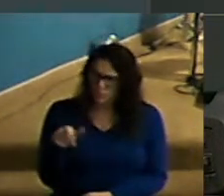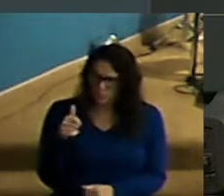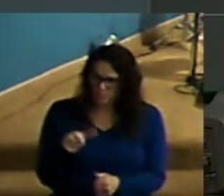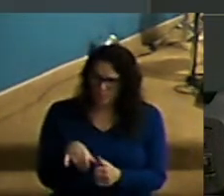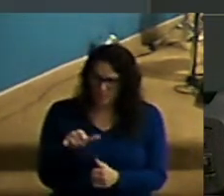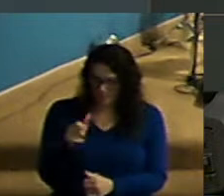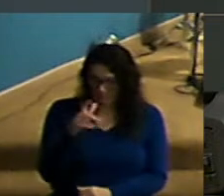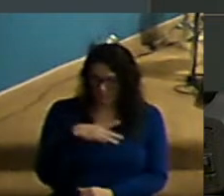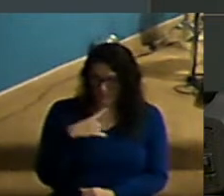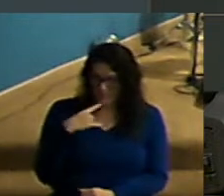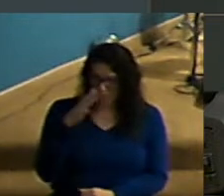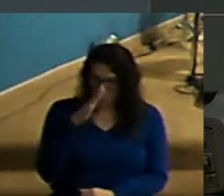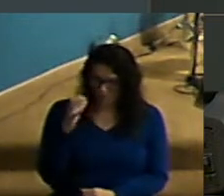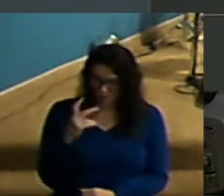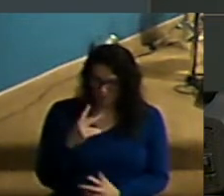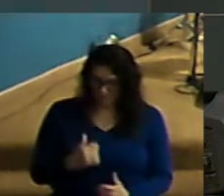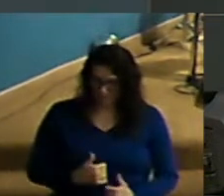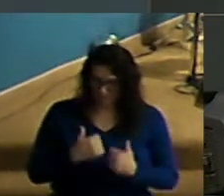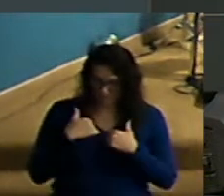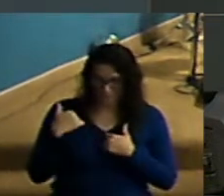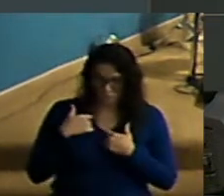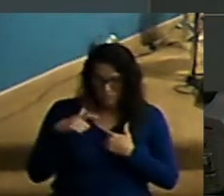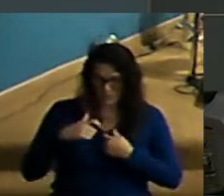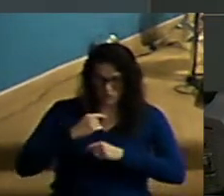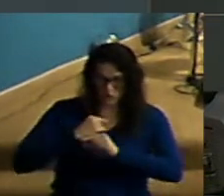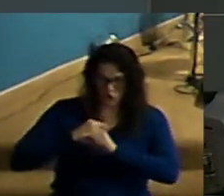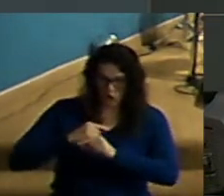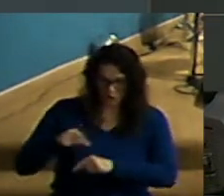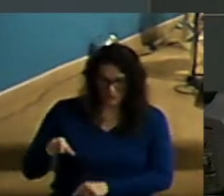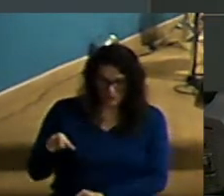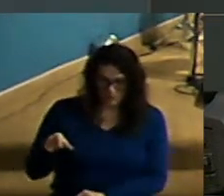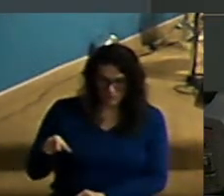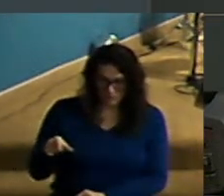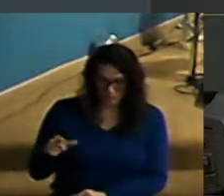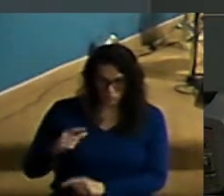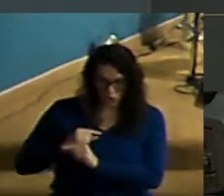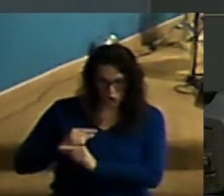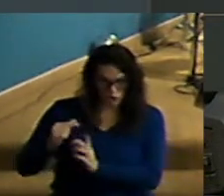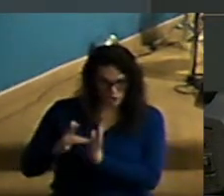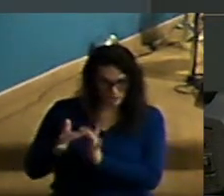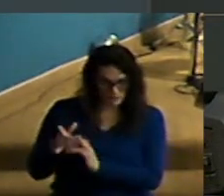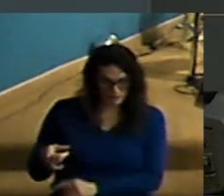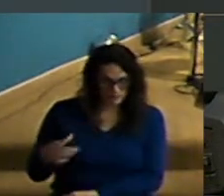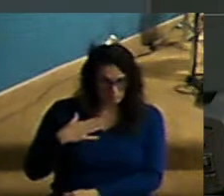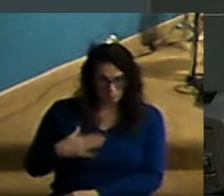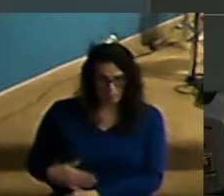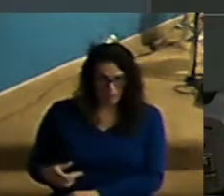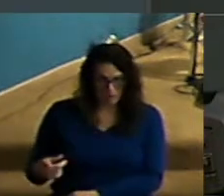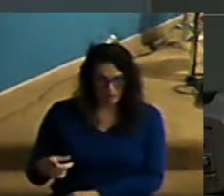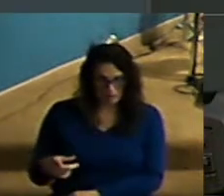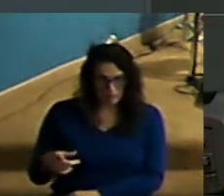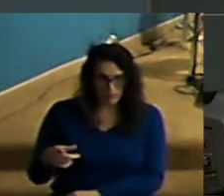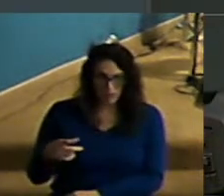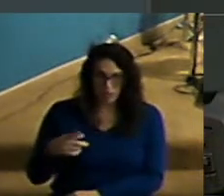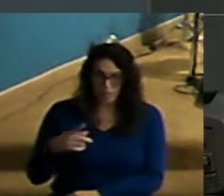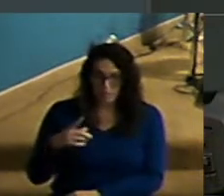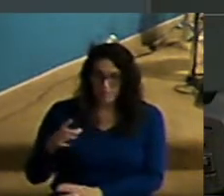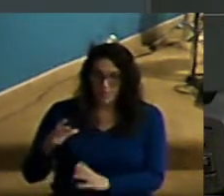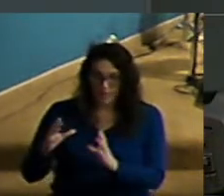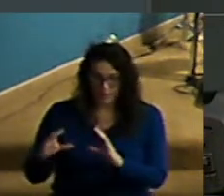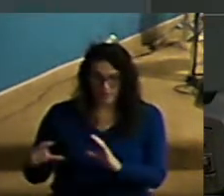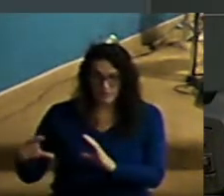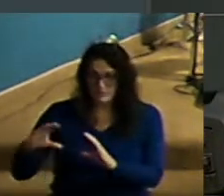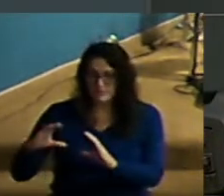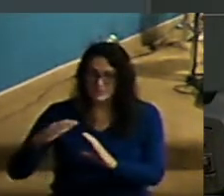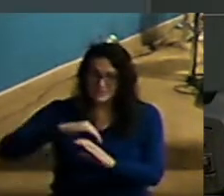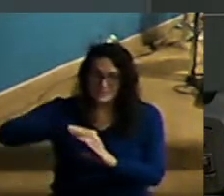he was going to come back to life. We need some guards. So you got a guard. And they sealed